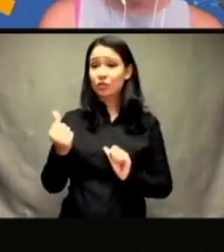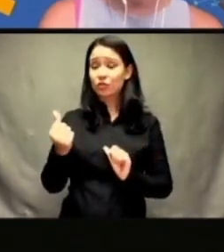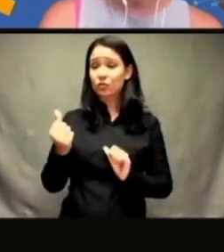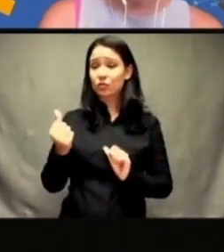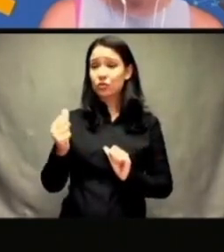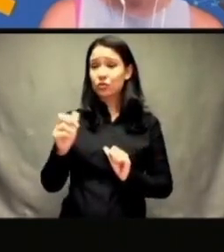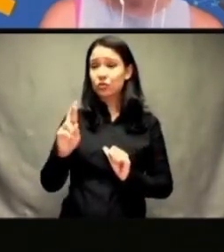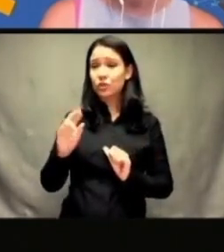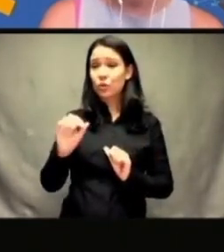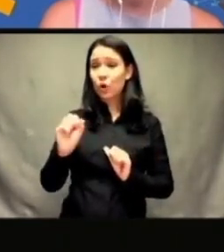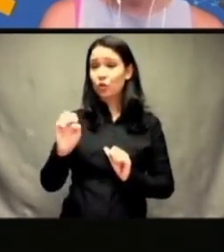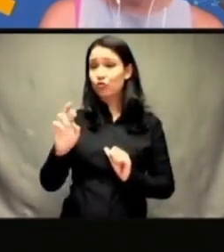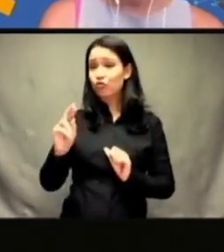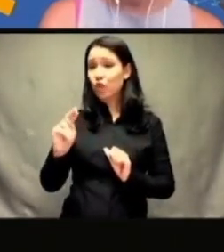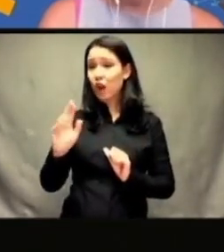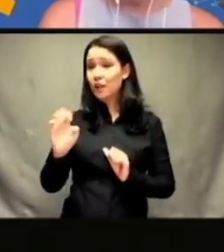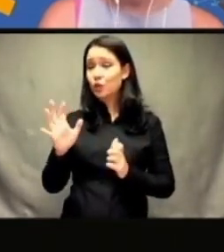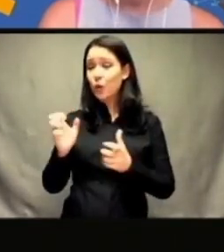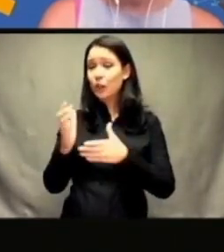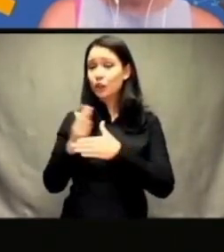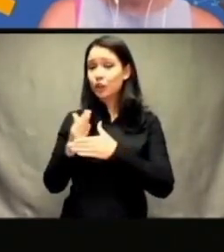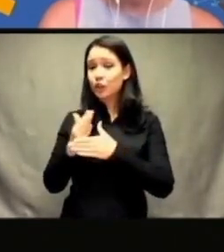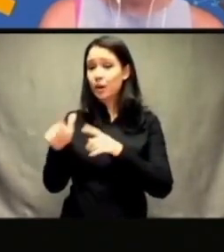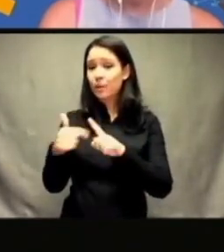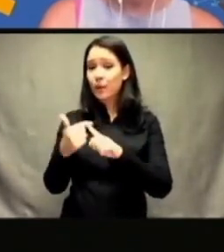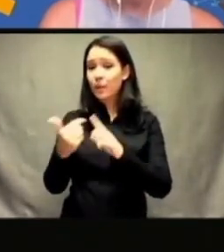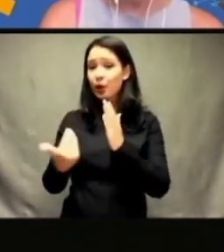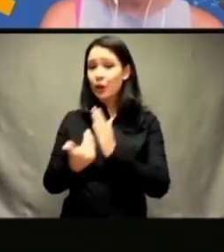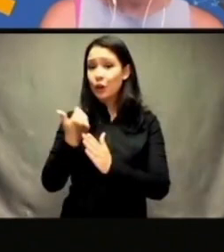wanted to share about the new guide?